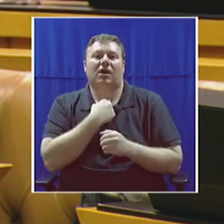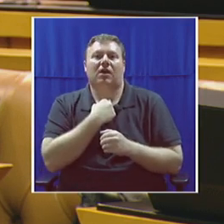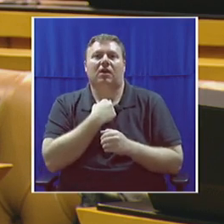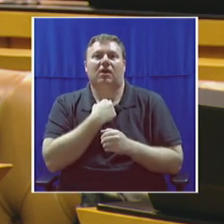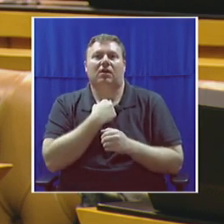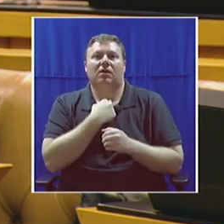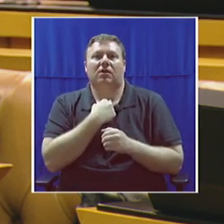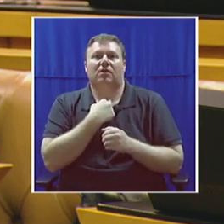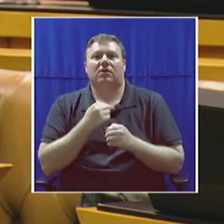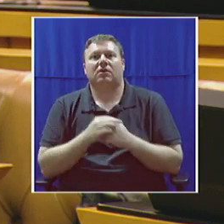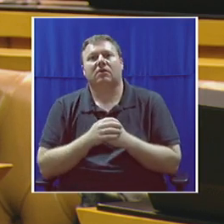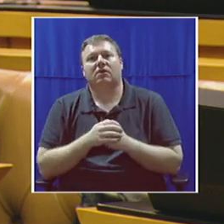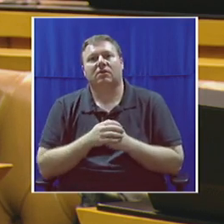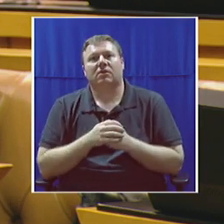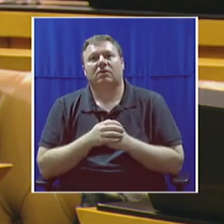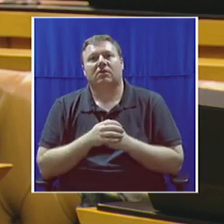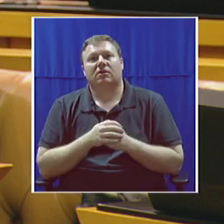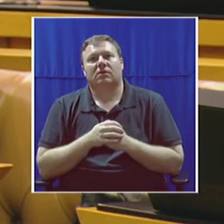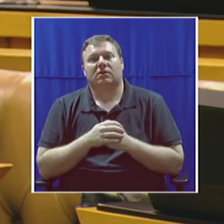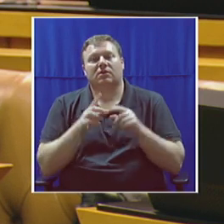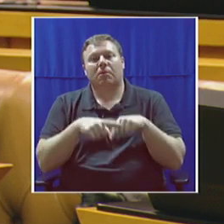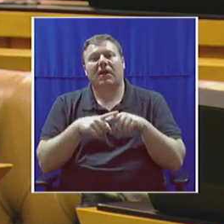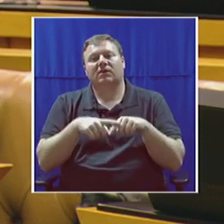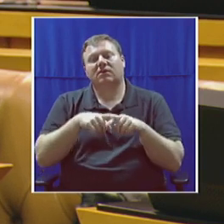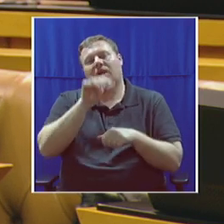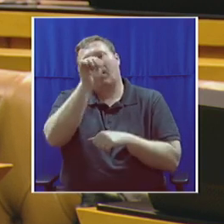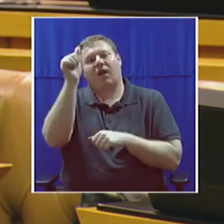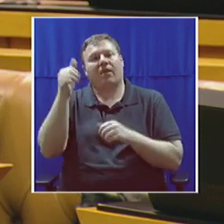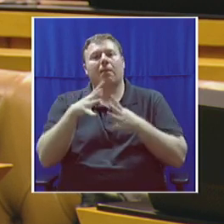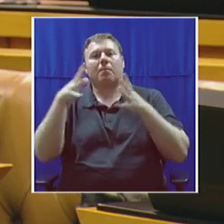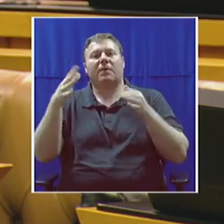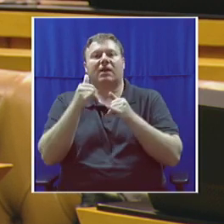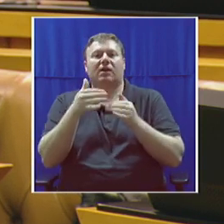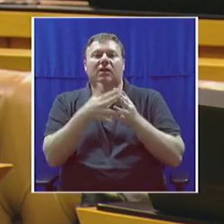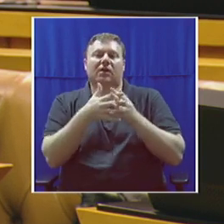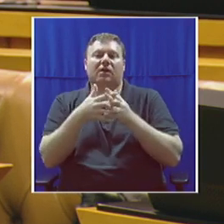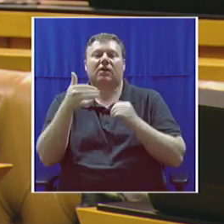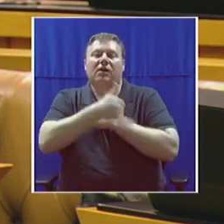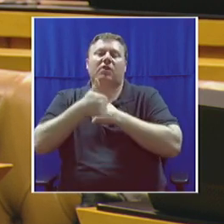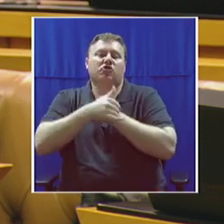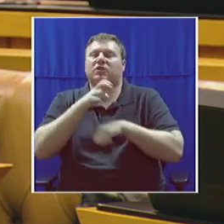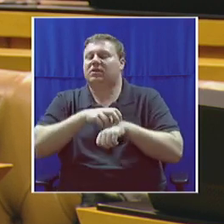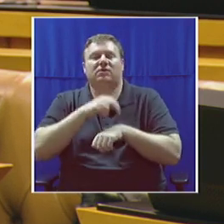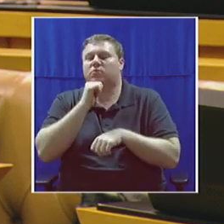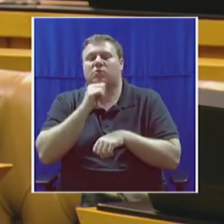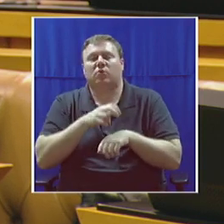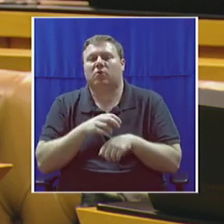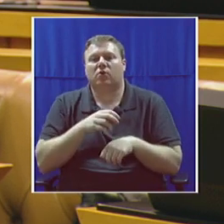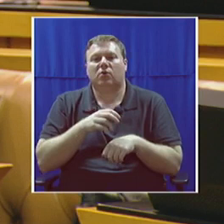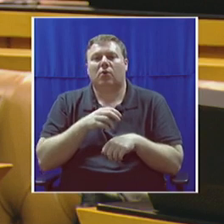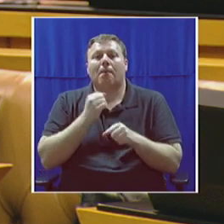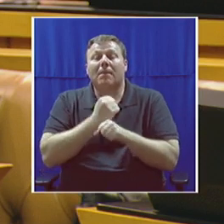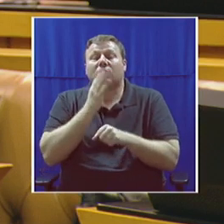the at the slightest provocation By Any Nation so that's where we are so we'll maintain